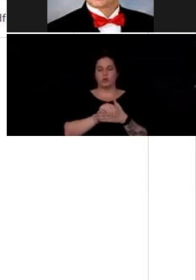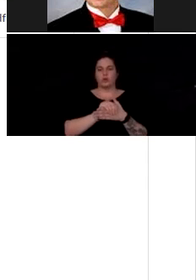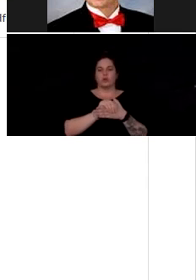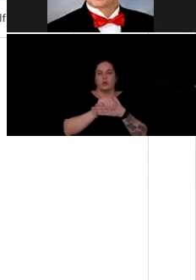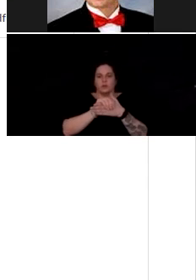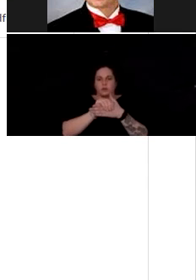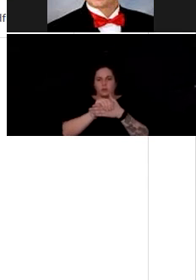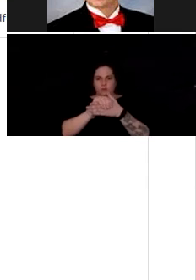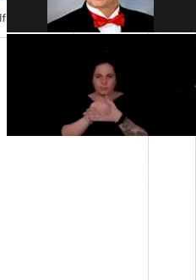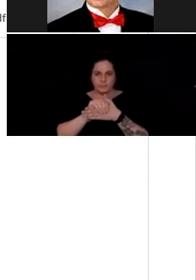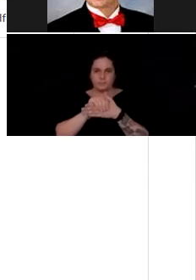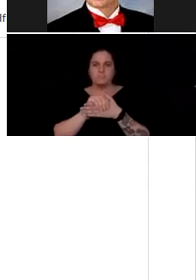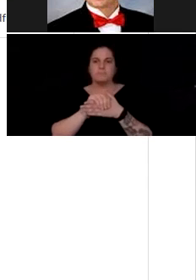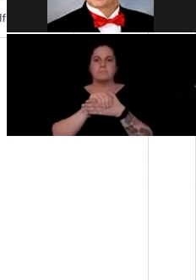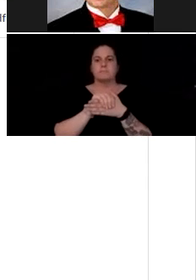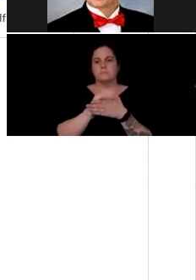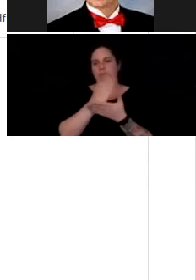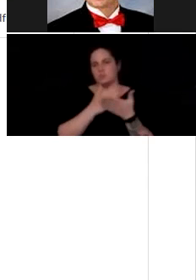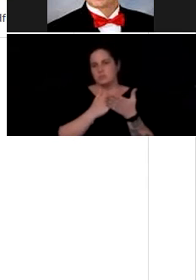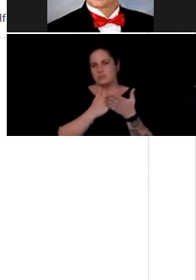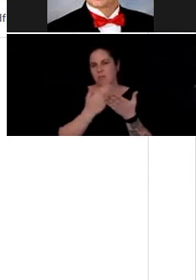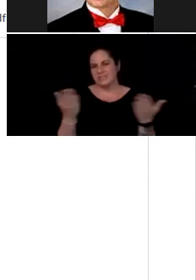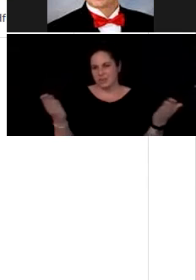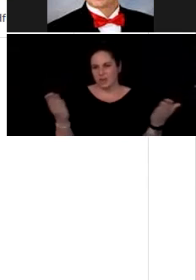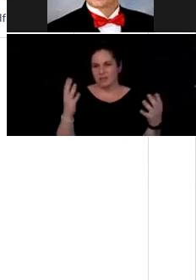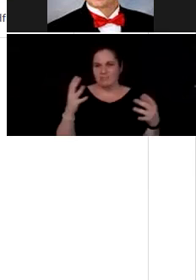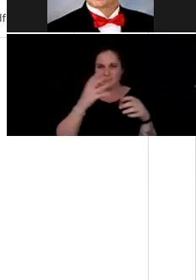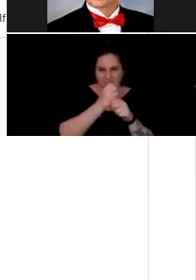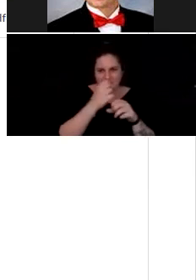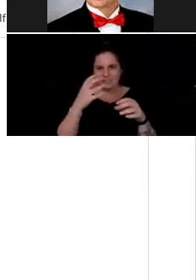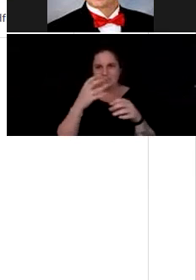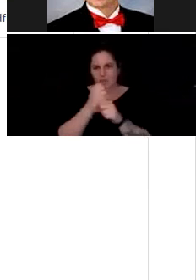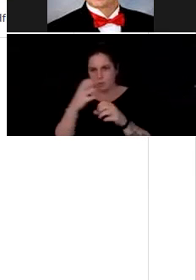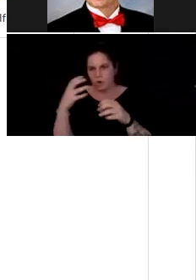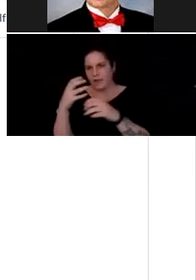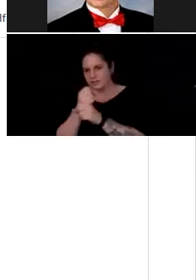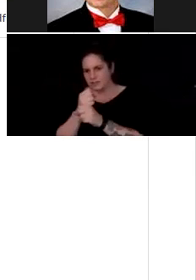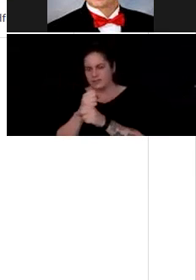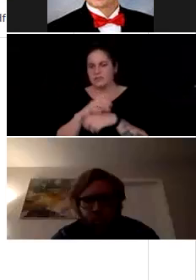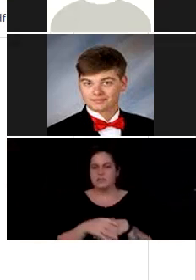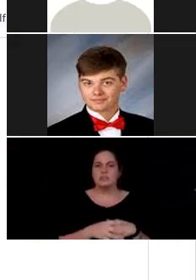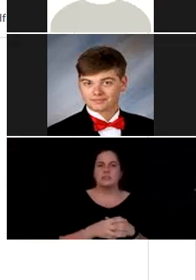some material that's kind of summarizes the